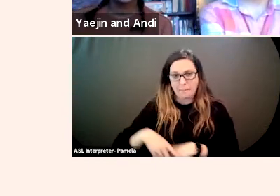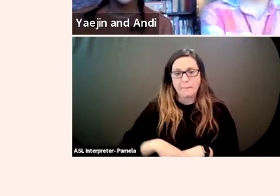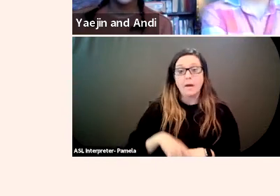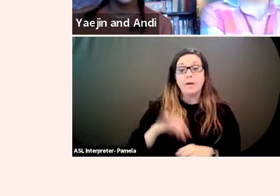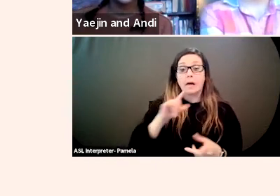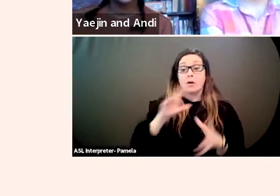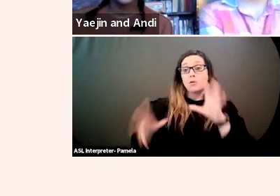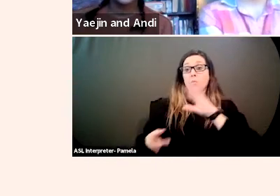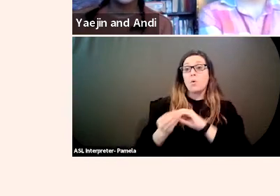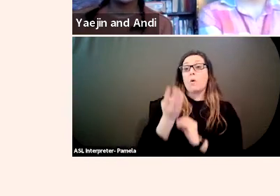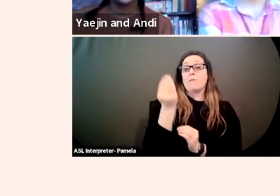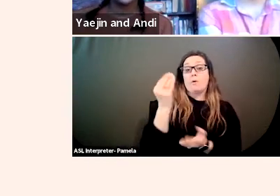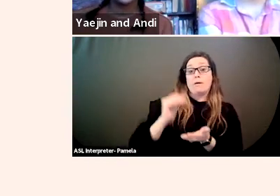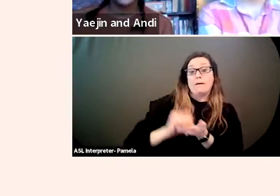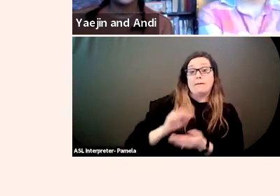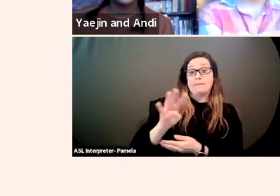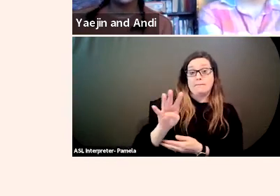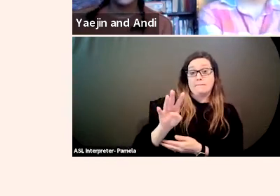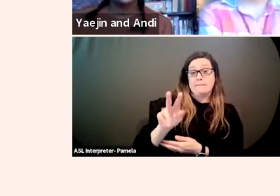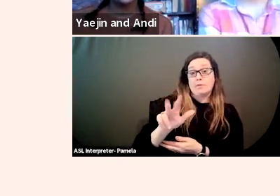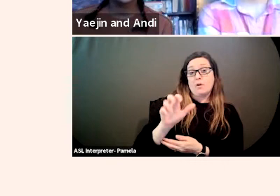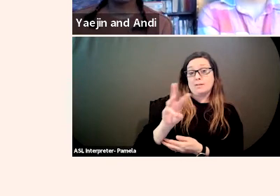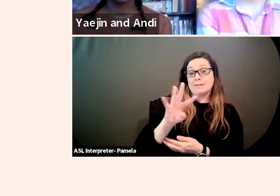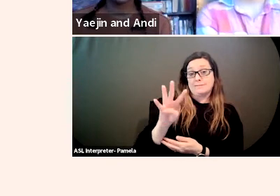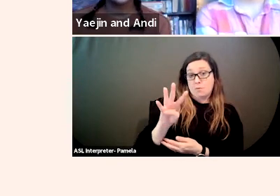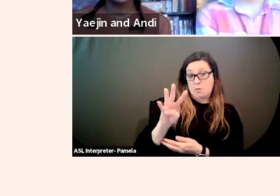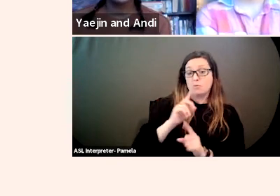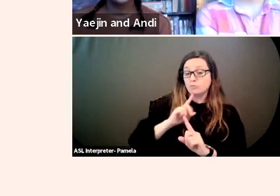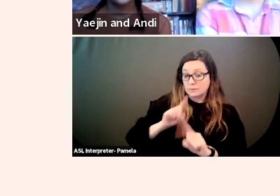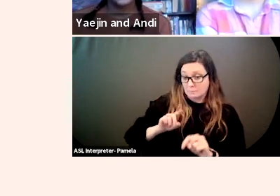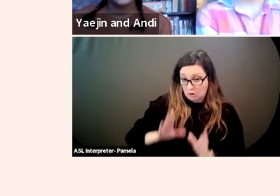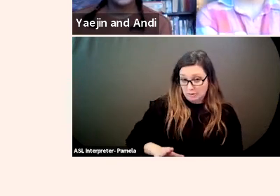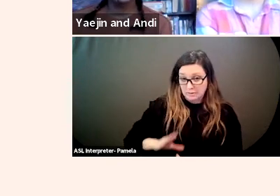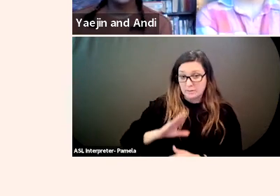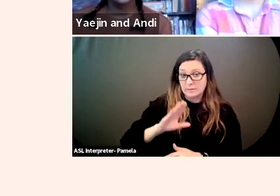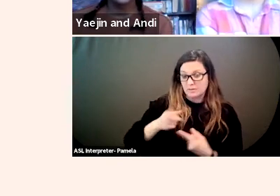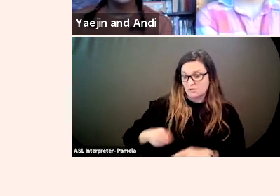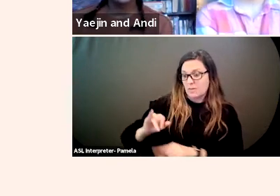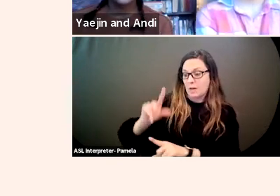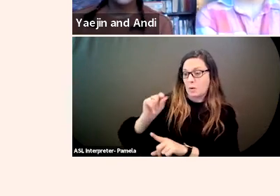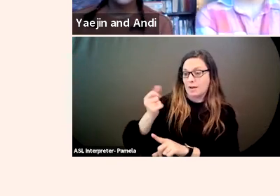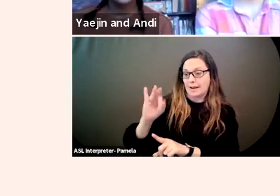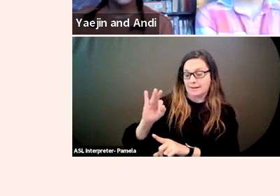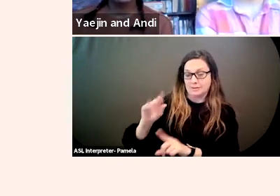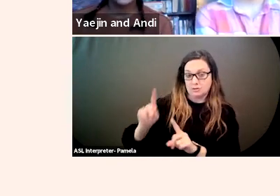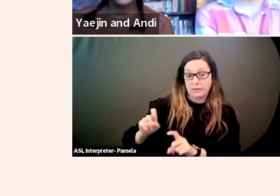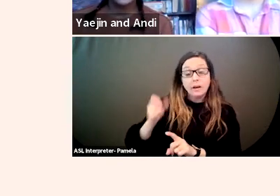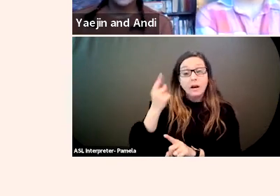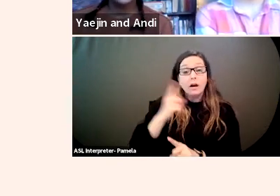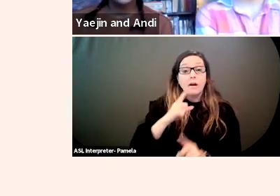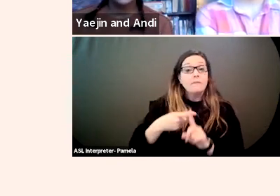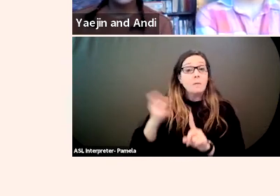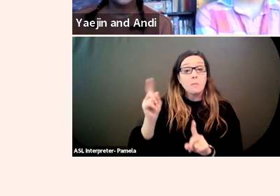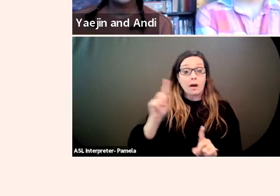14,364 respondents on the 2019 version of the Sex Now survey, and all of the respondents were from across Canada. There were